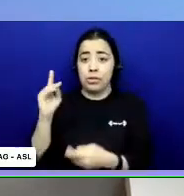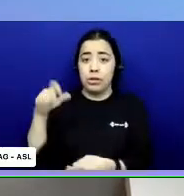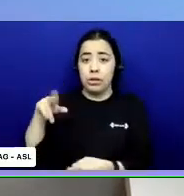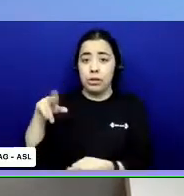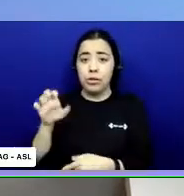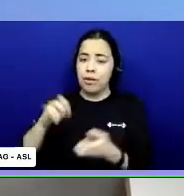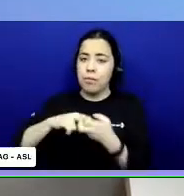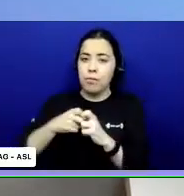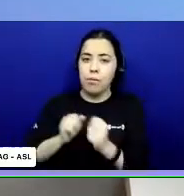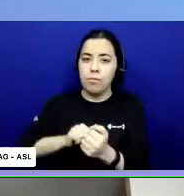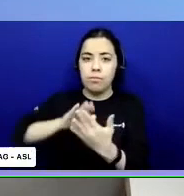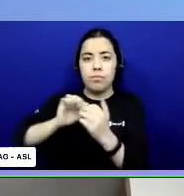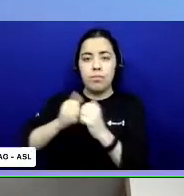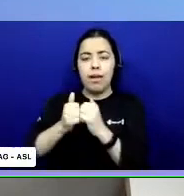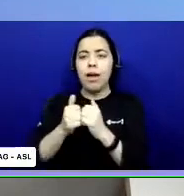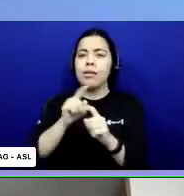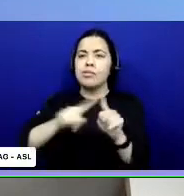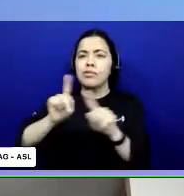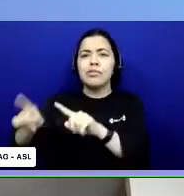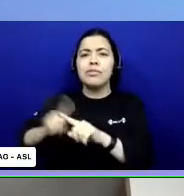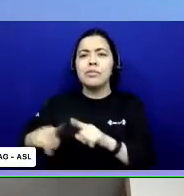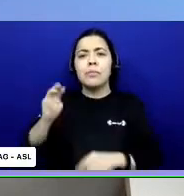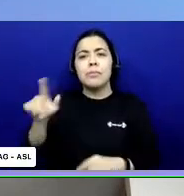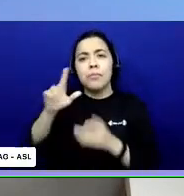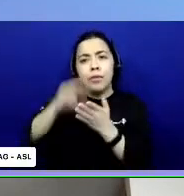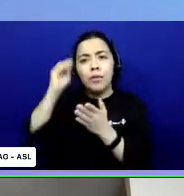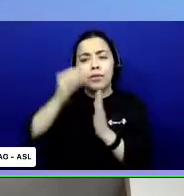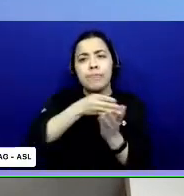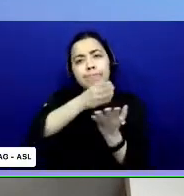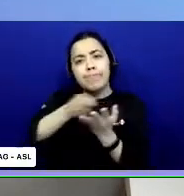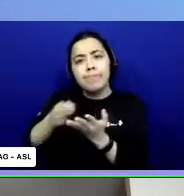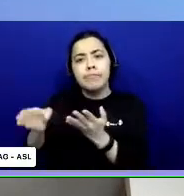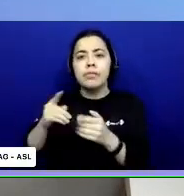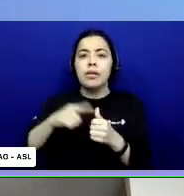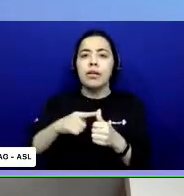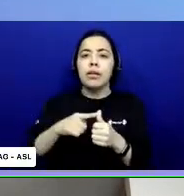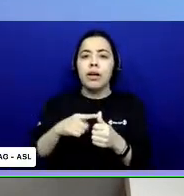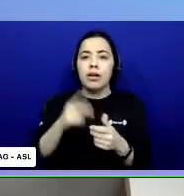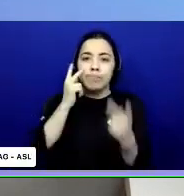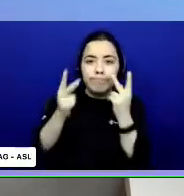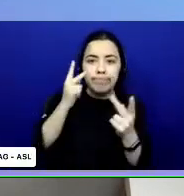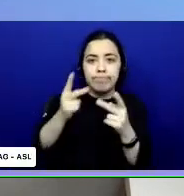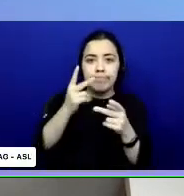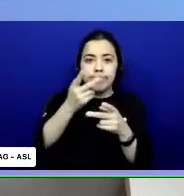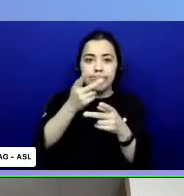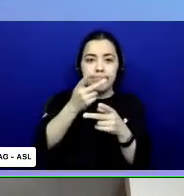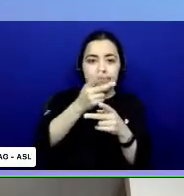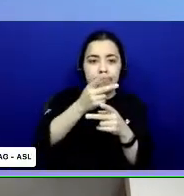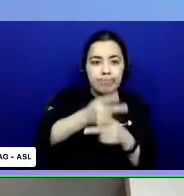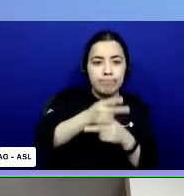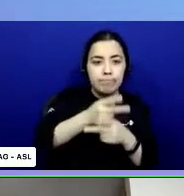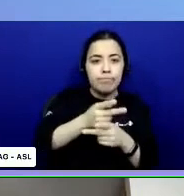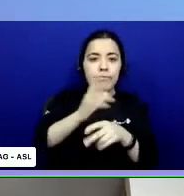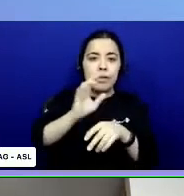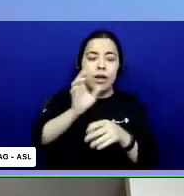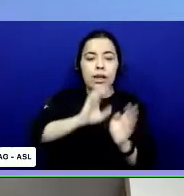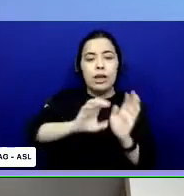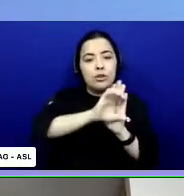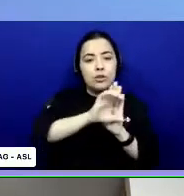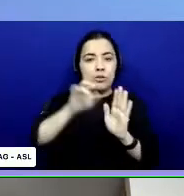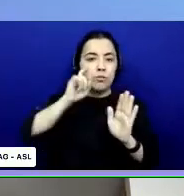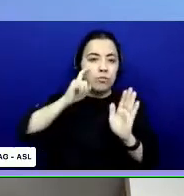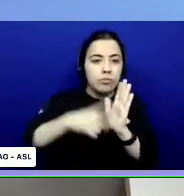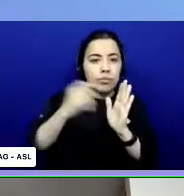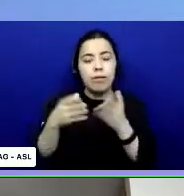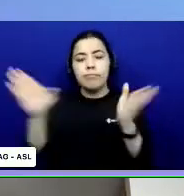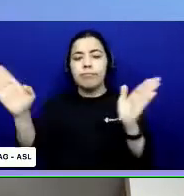several machine learning techniques, optical character recognition, and more broadly, computer vision. And